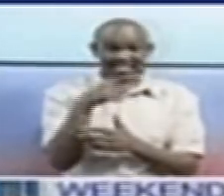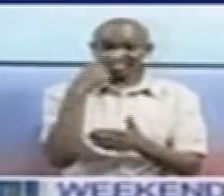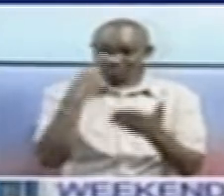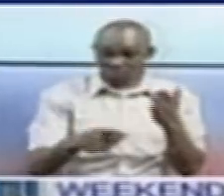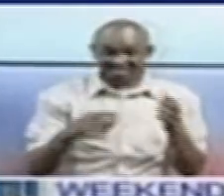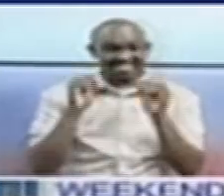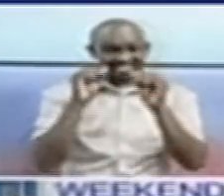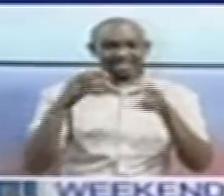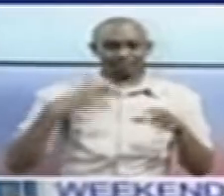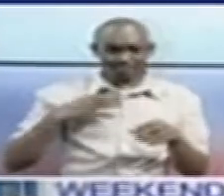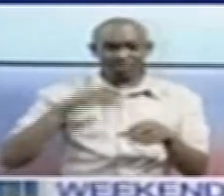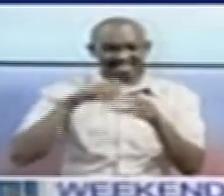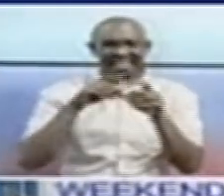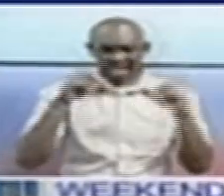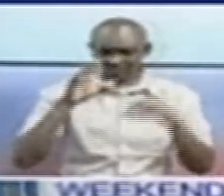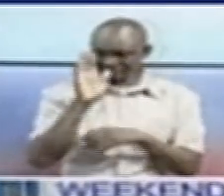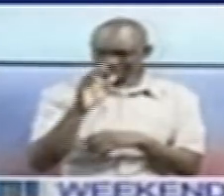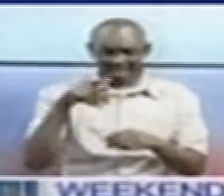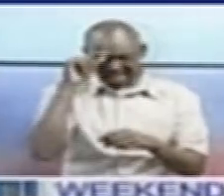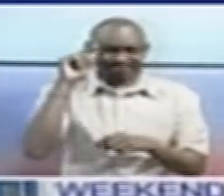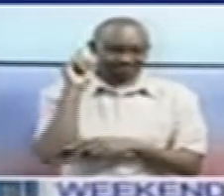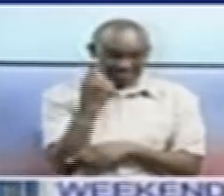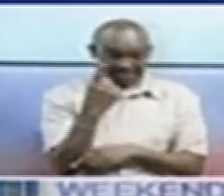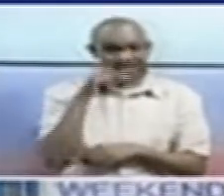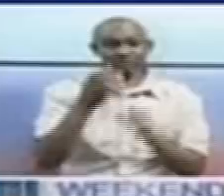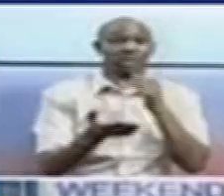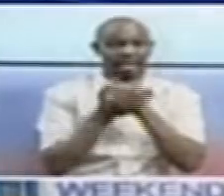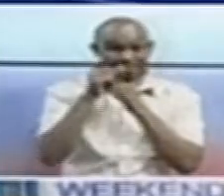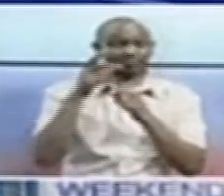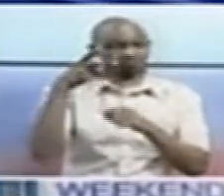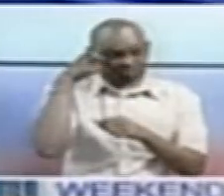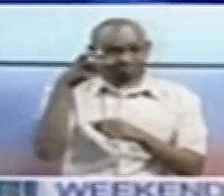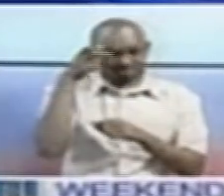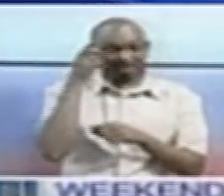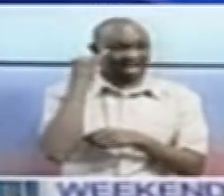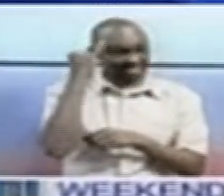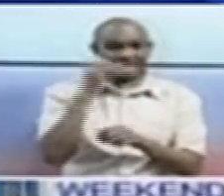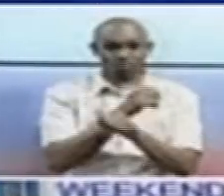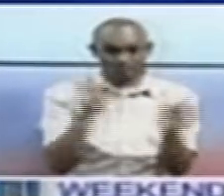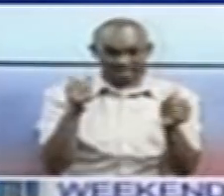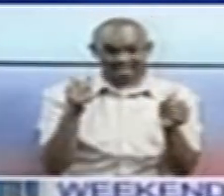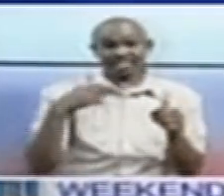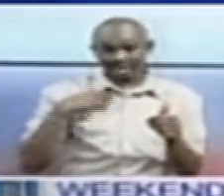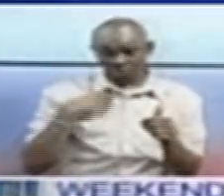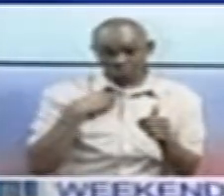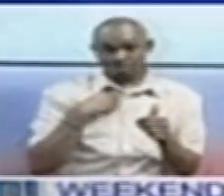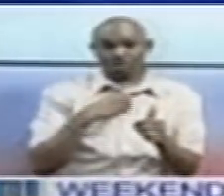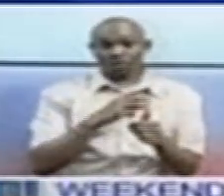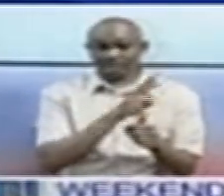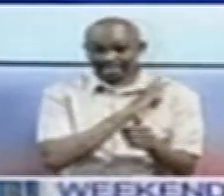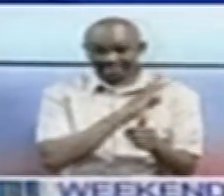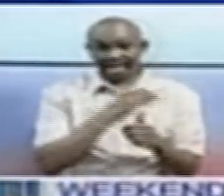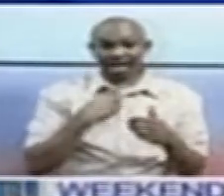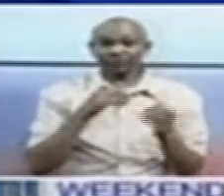that teaching pupils in the language they learn first helps them grasp ideas better. KTN's Vukista Nyabwa reports.